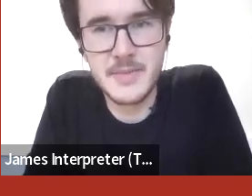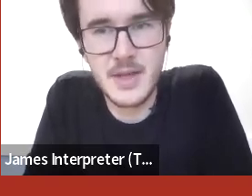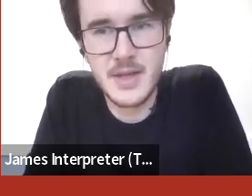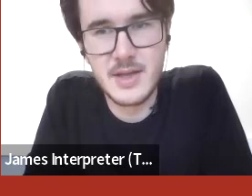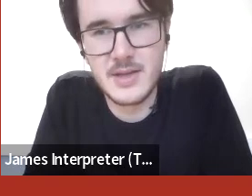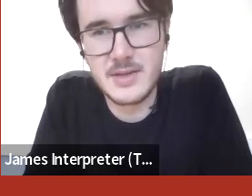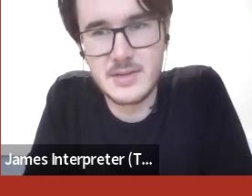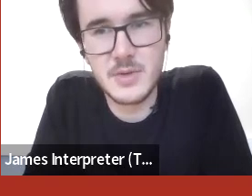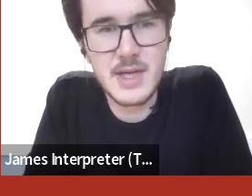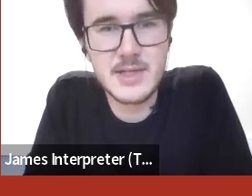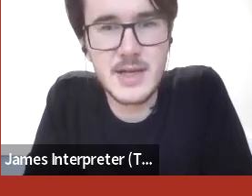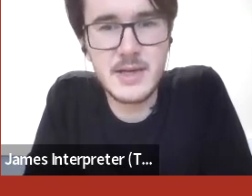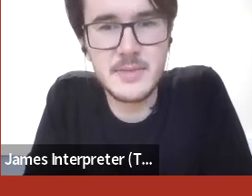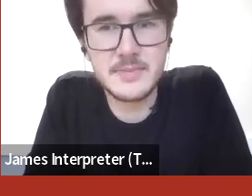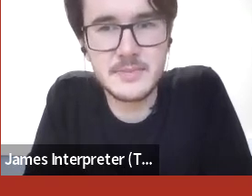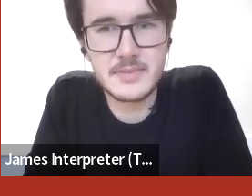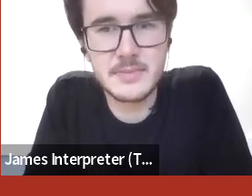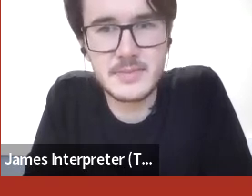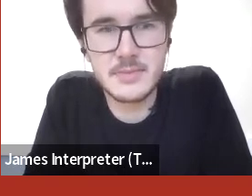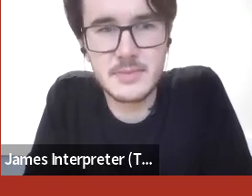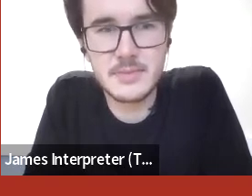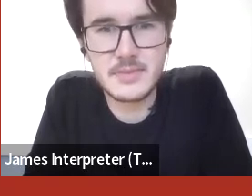fingerspelling. So next slide.